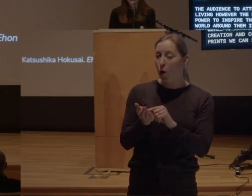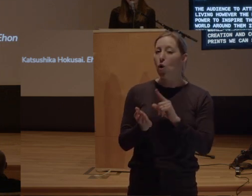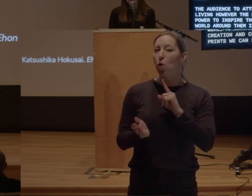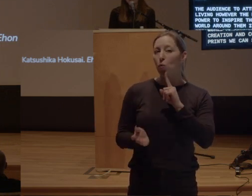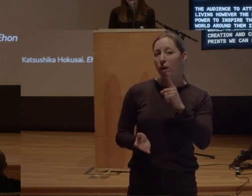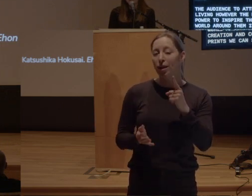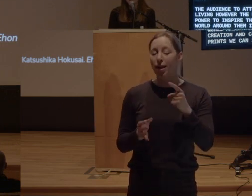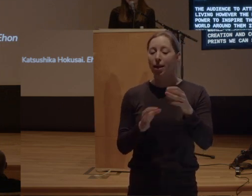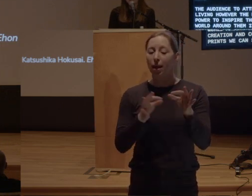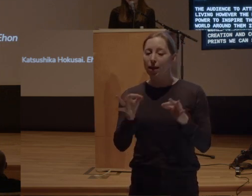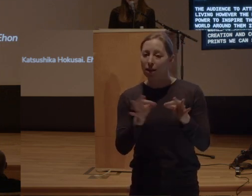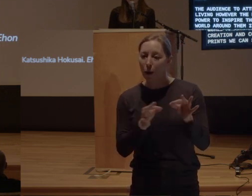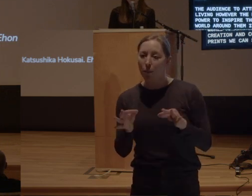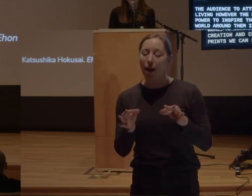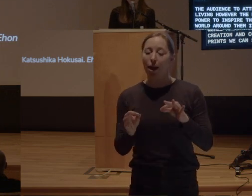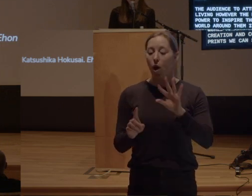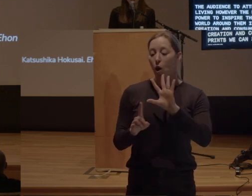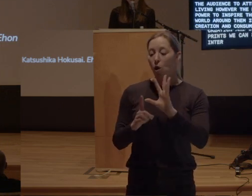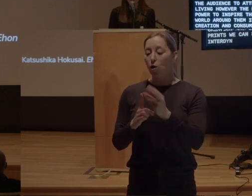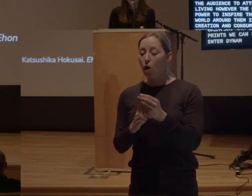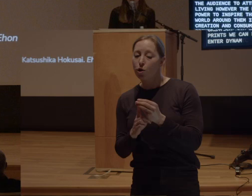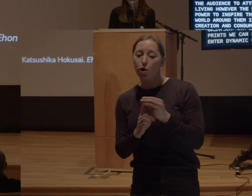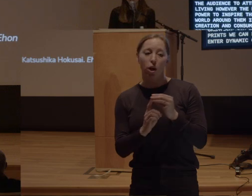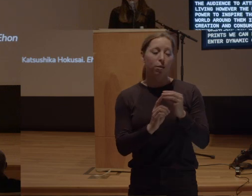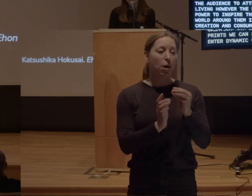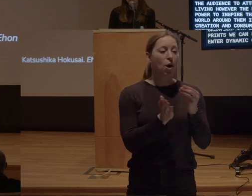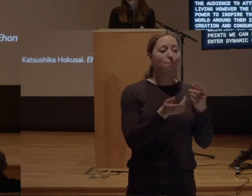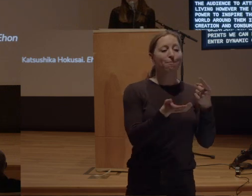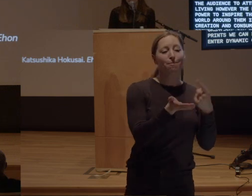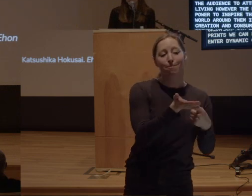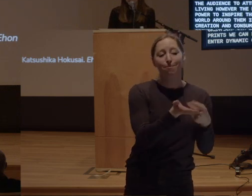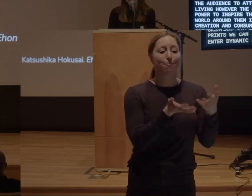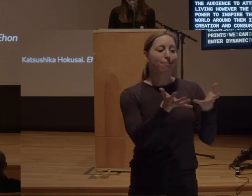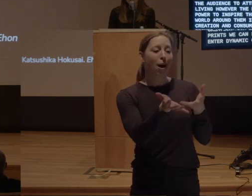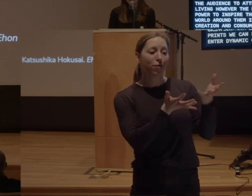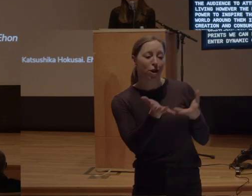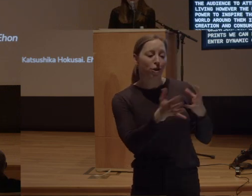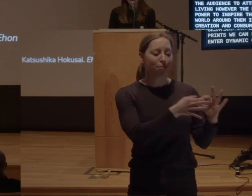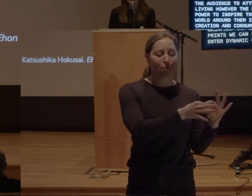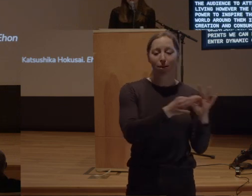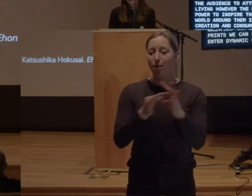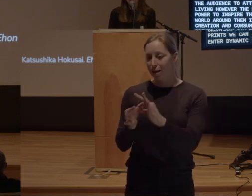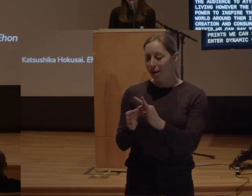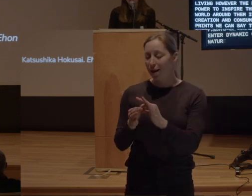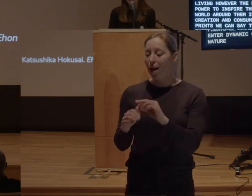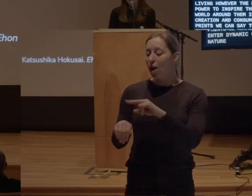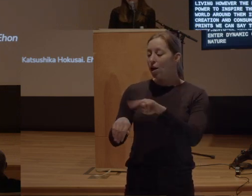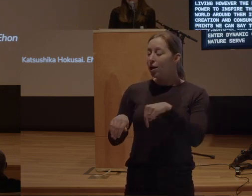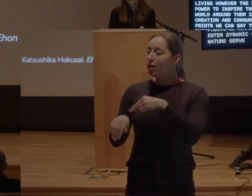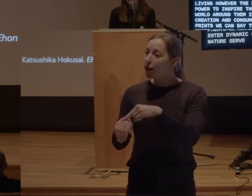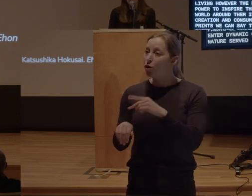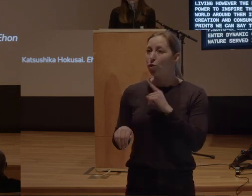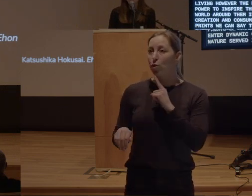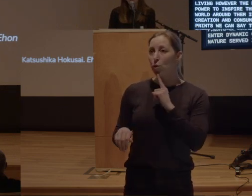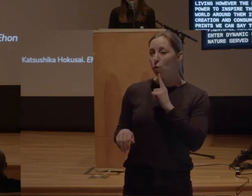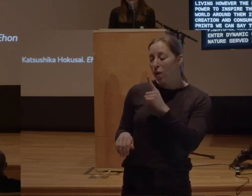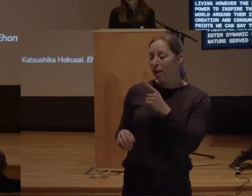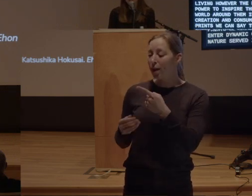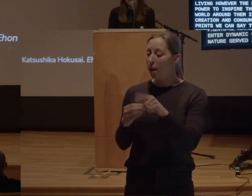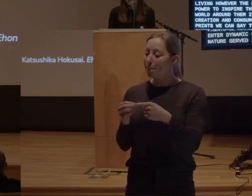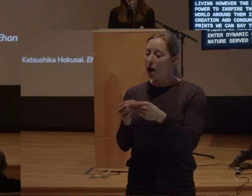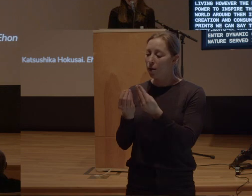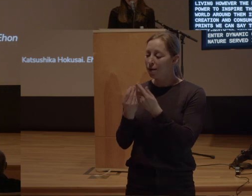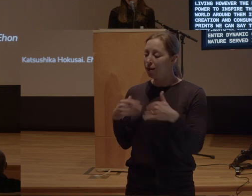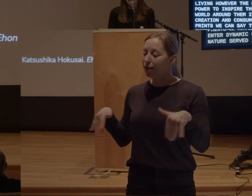and nature enter into a dynamic conversation with one another. While nature served as the initial impetus for landscape